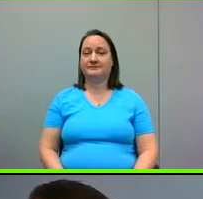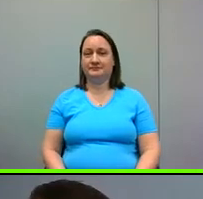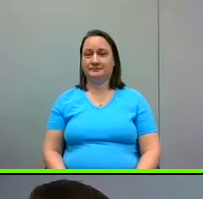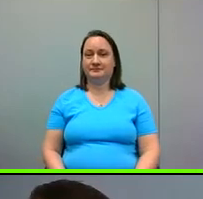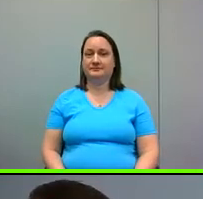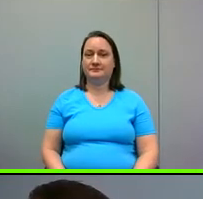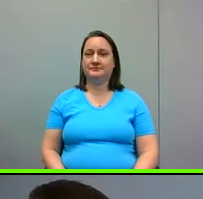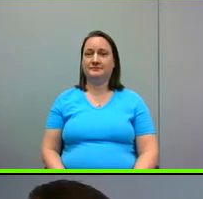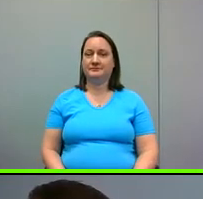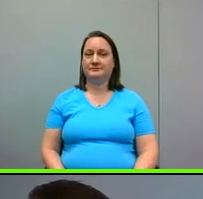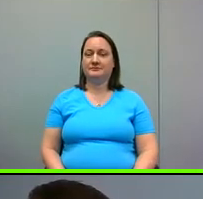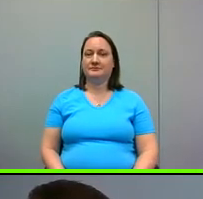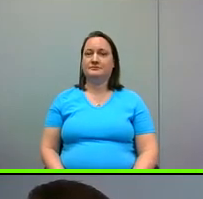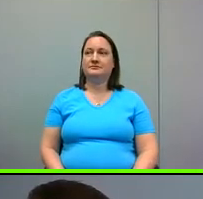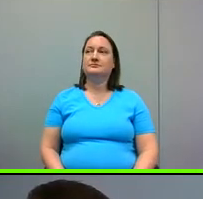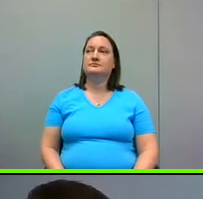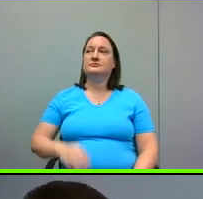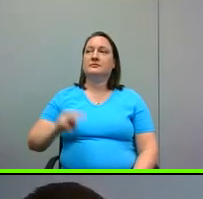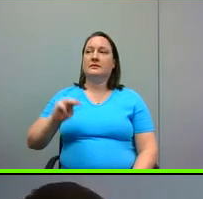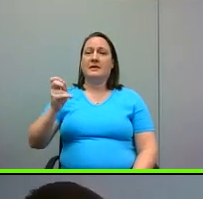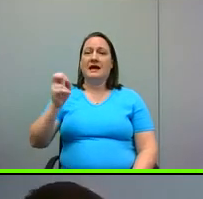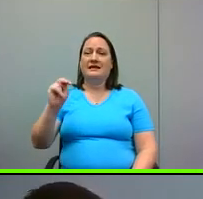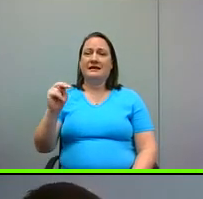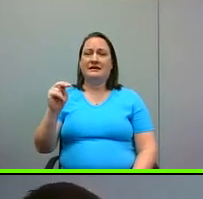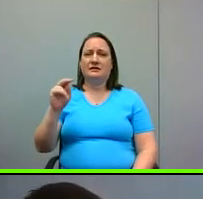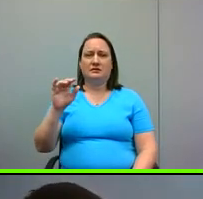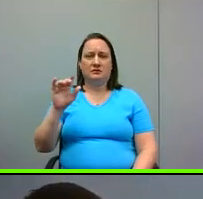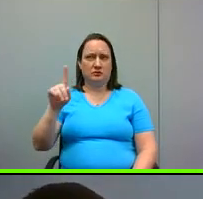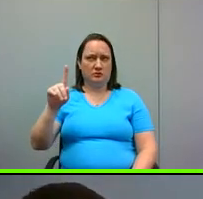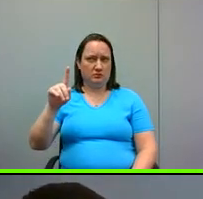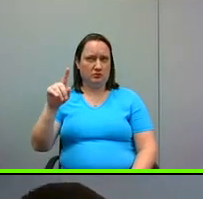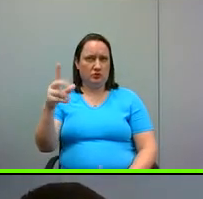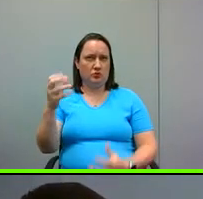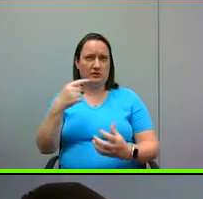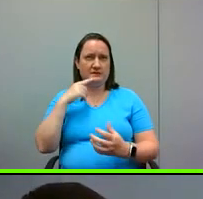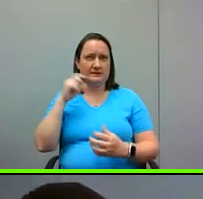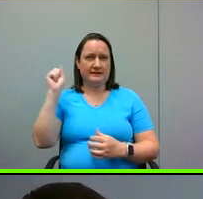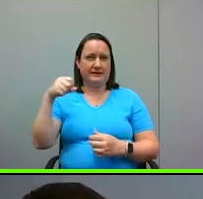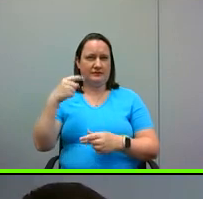Yes. and Madeline, that was a yes, right?